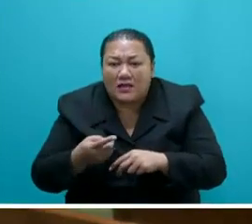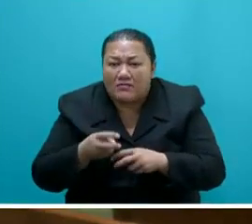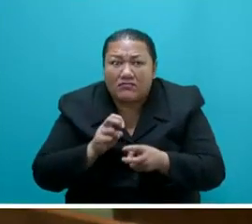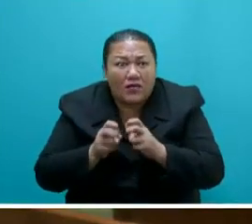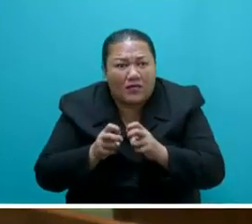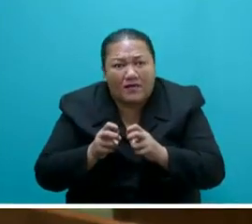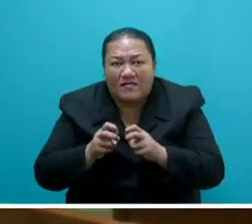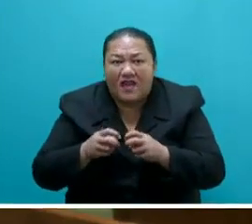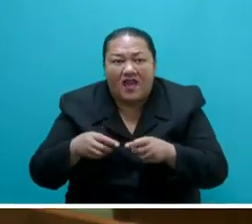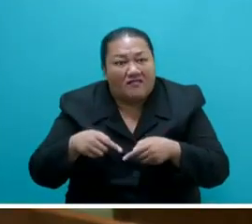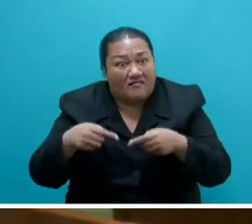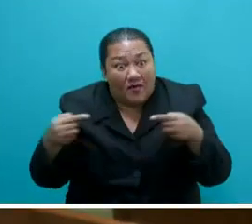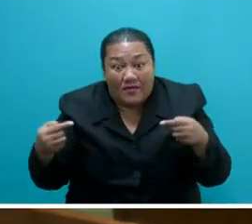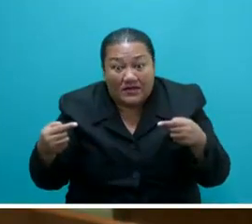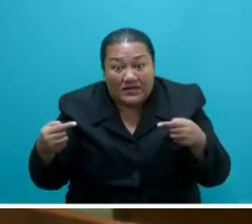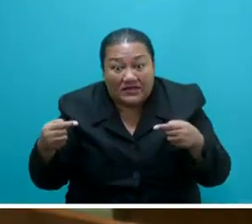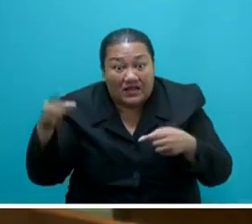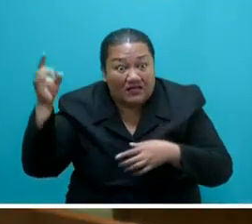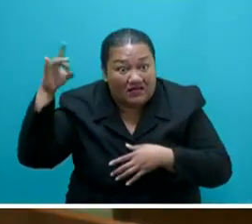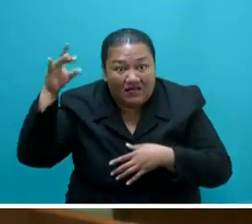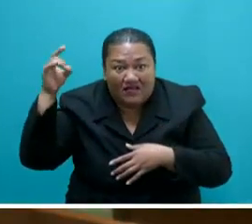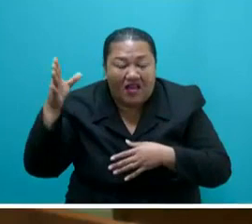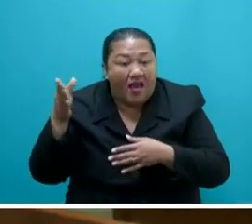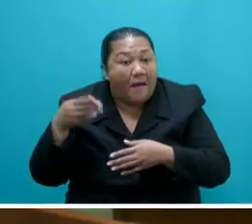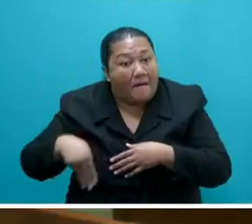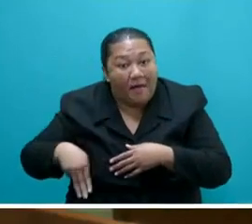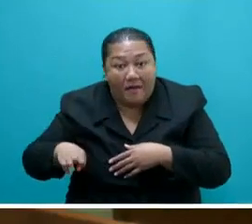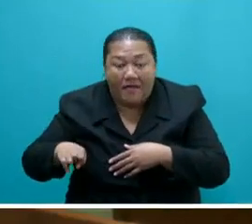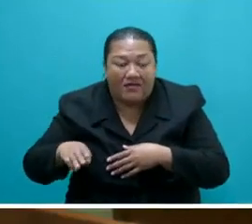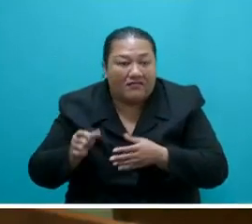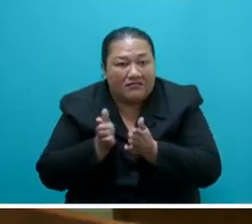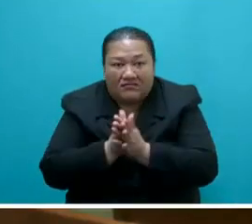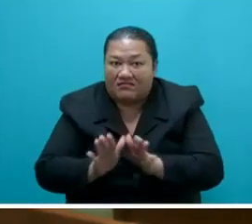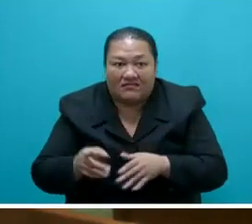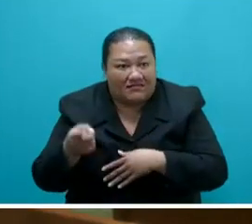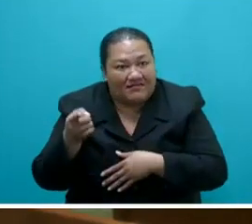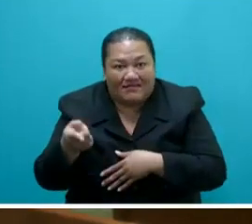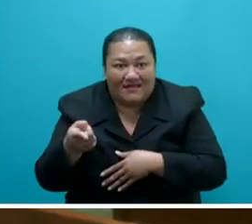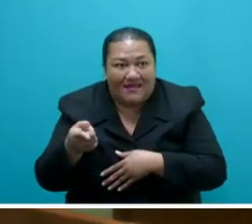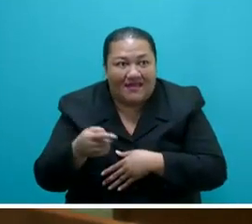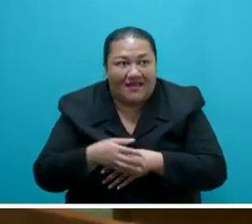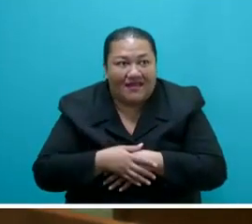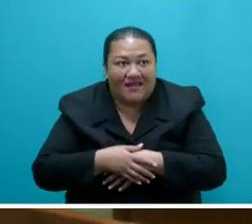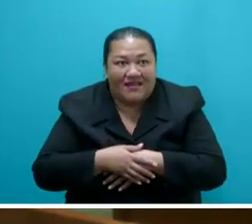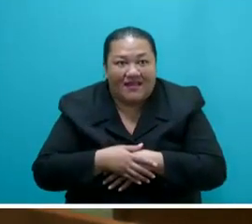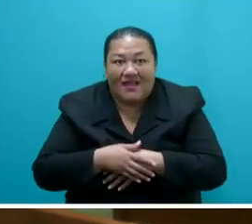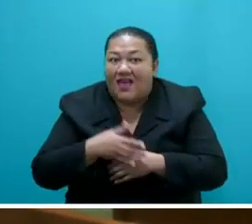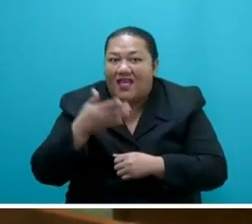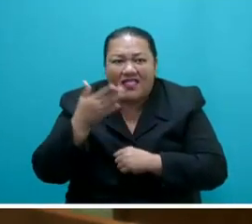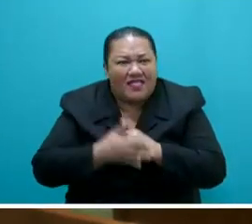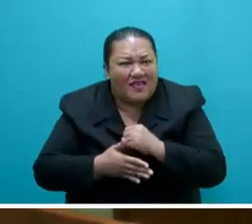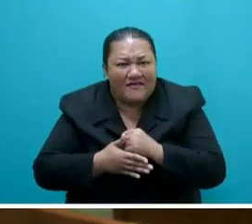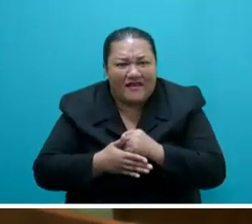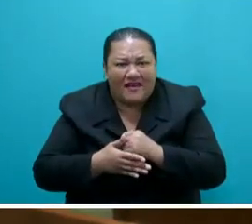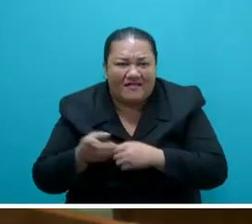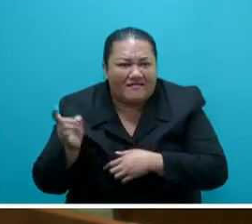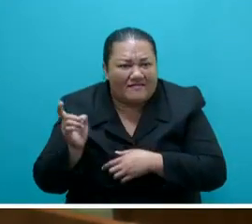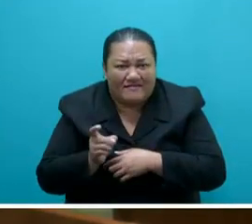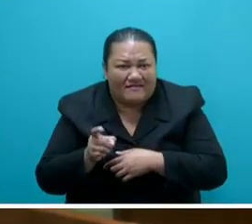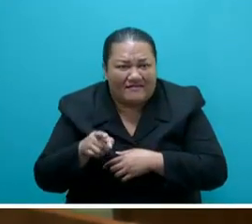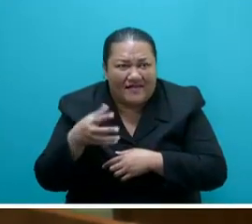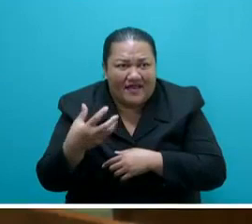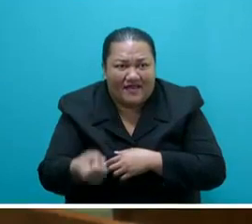Led by the same leader who leads them today, they abandoned their seats and ran to the media, hoping to